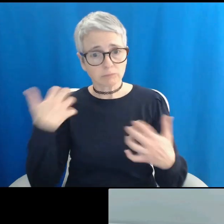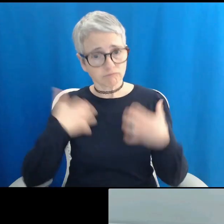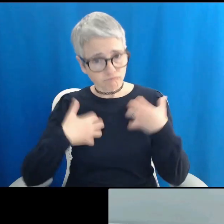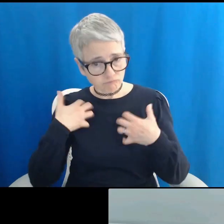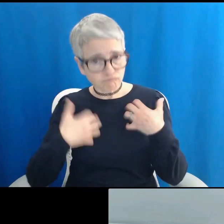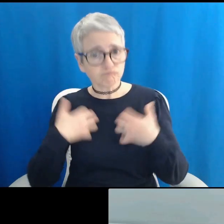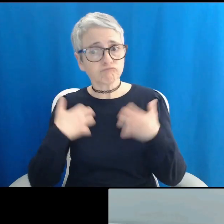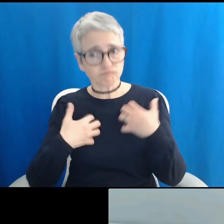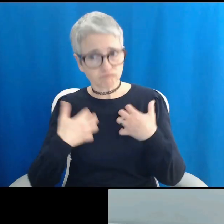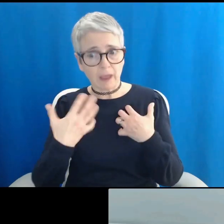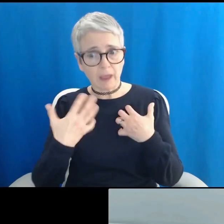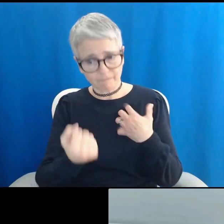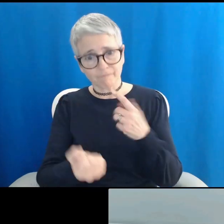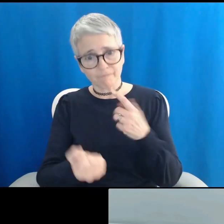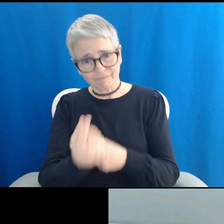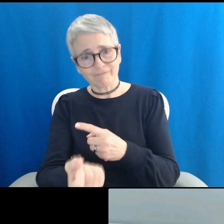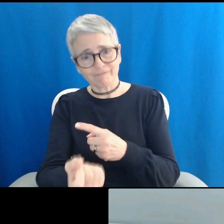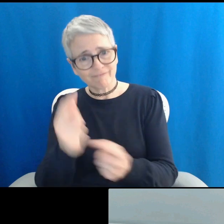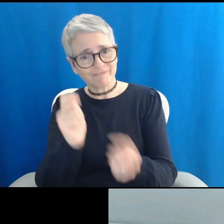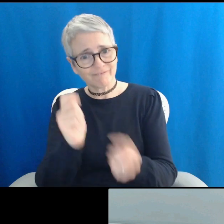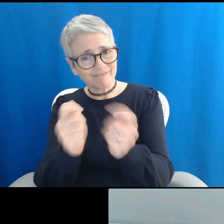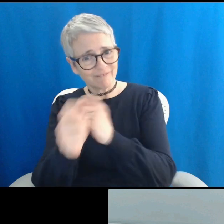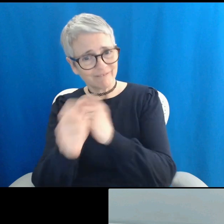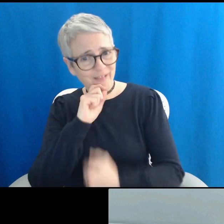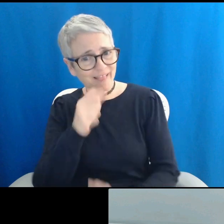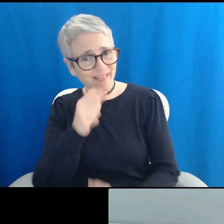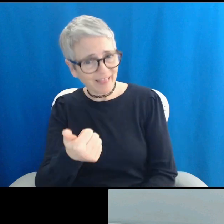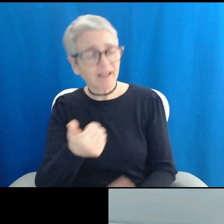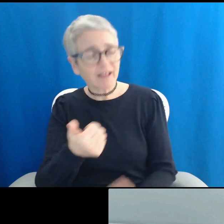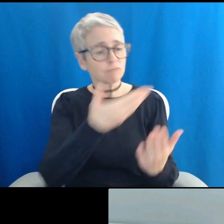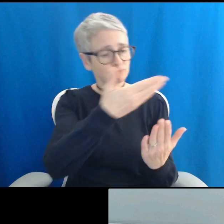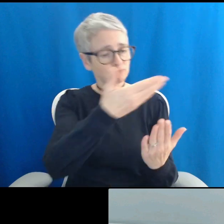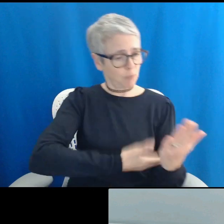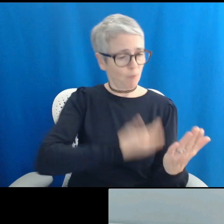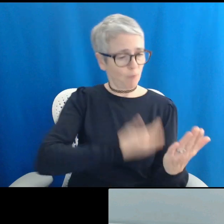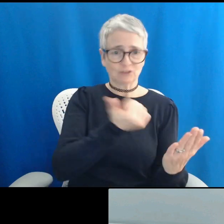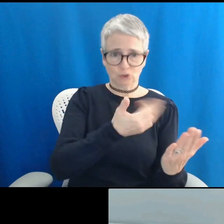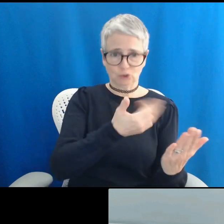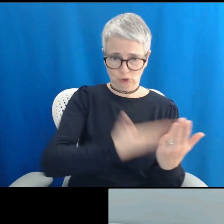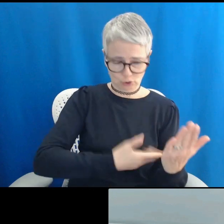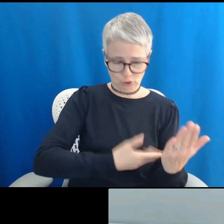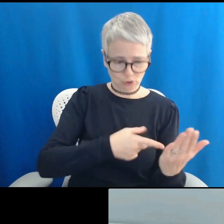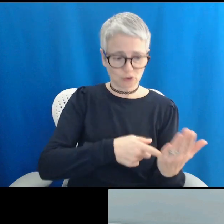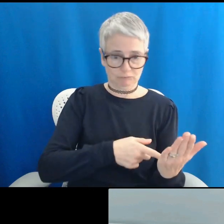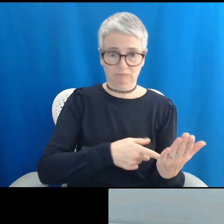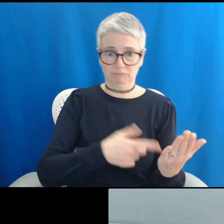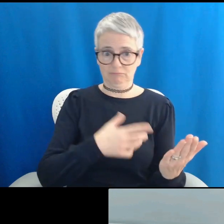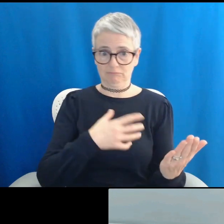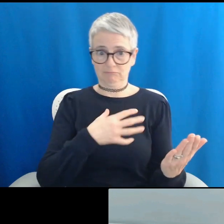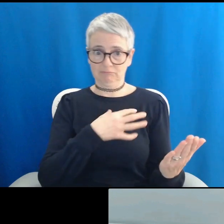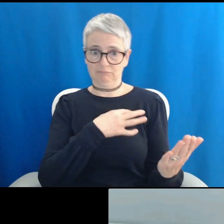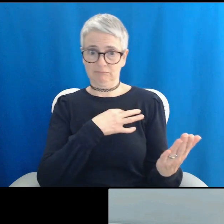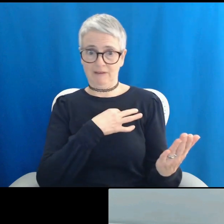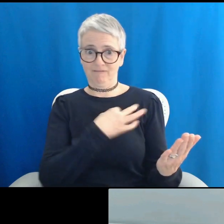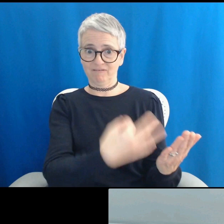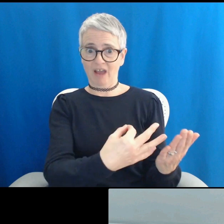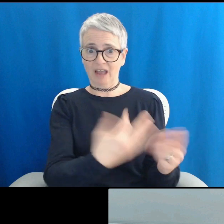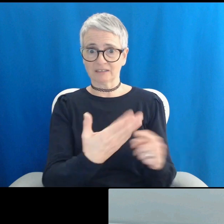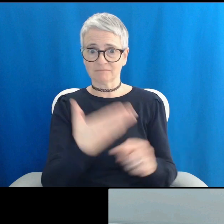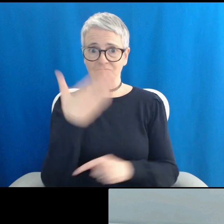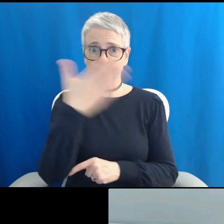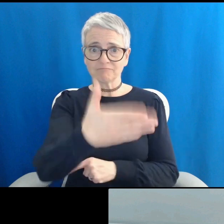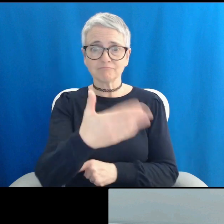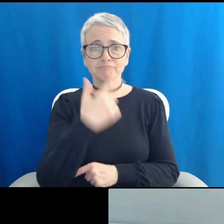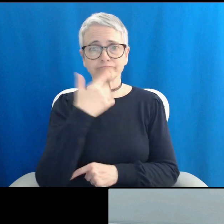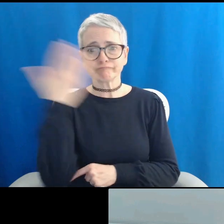coming up. So since we've had the report, I've been invited to present to the senior